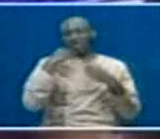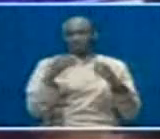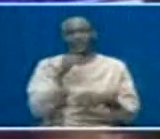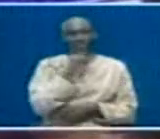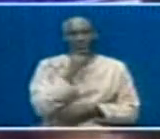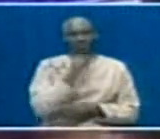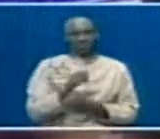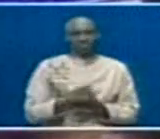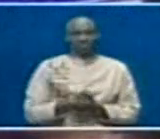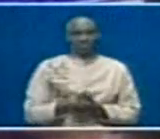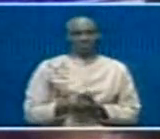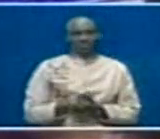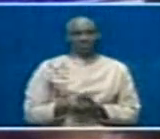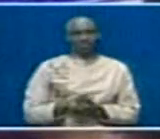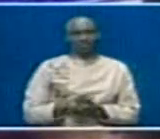We lost.